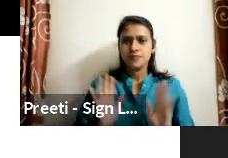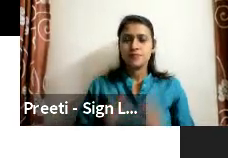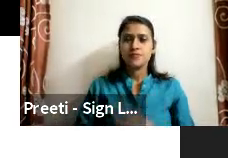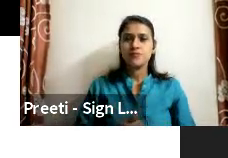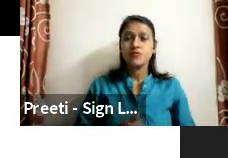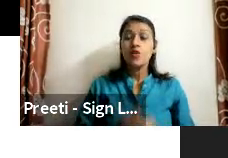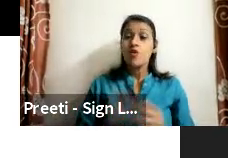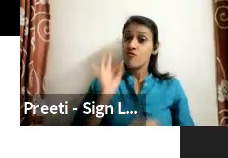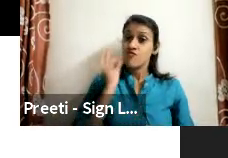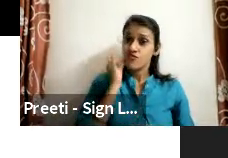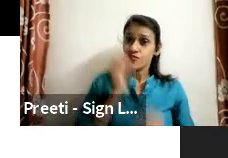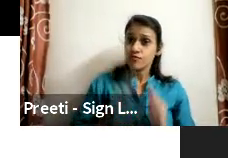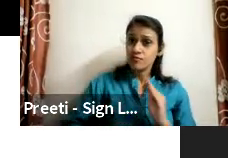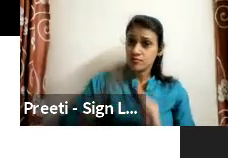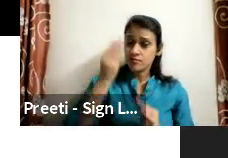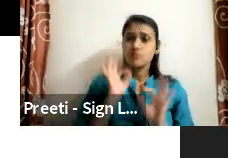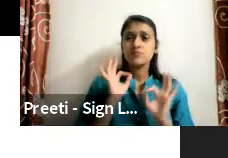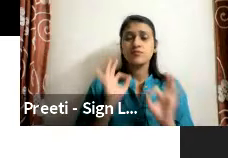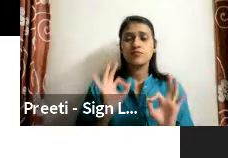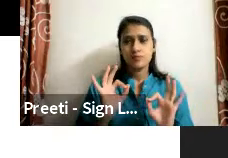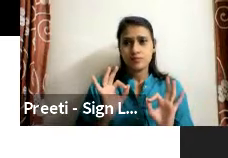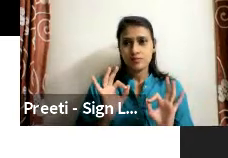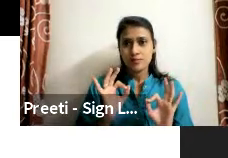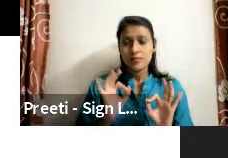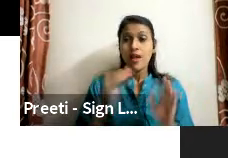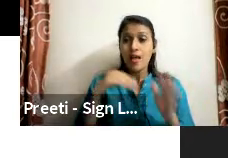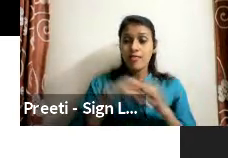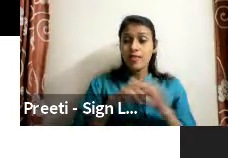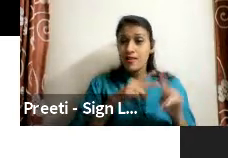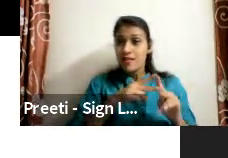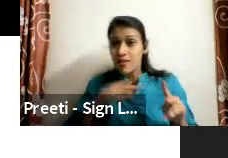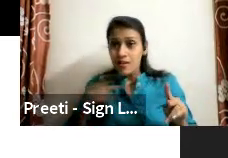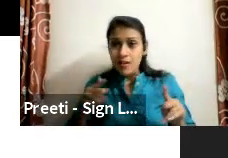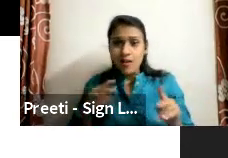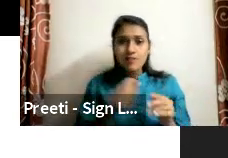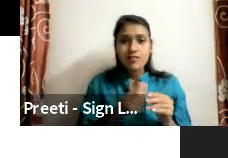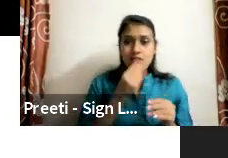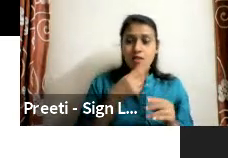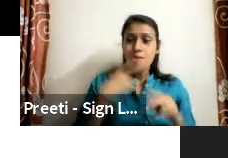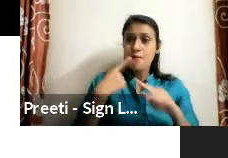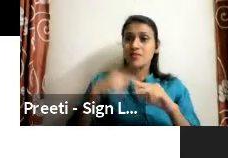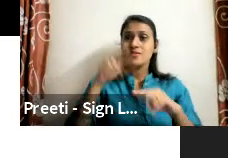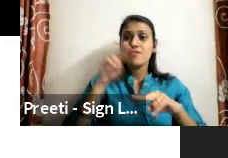of fruits. They are rich in micronutrients as well as fibers.